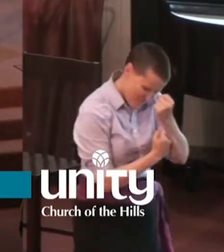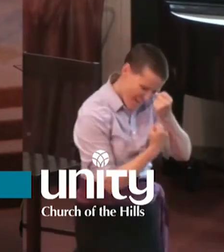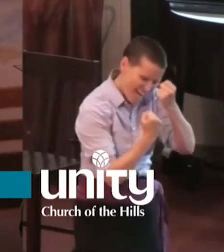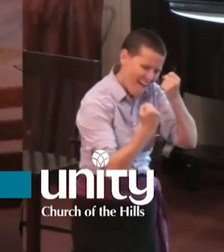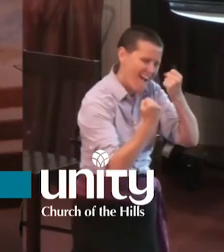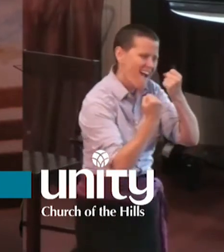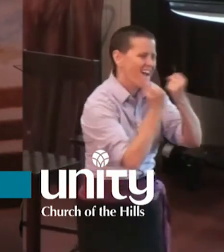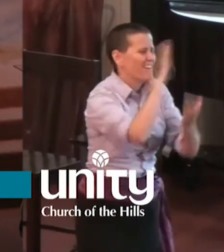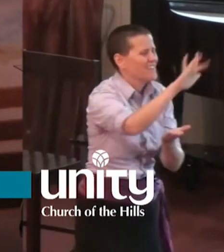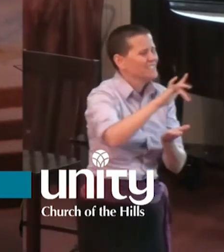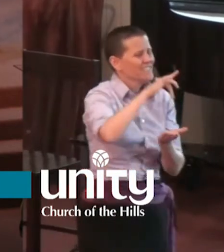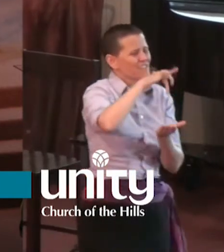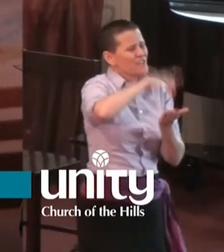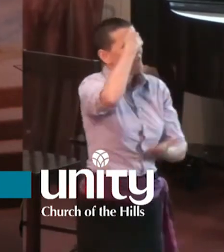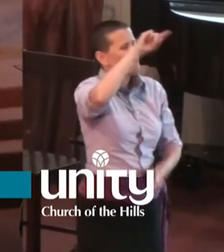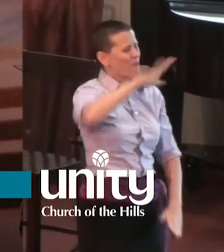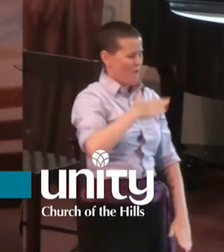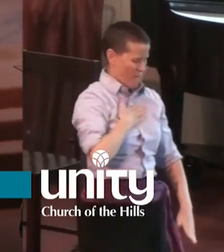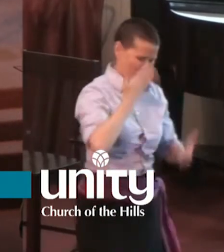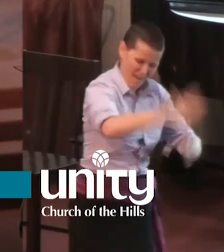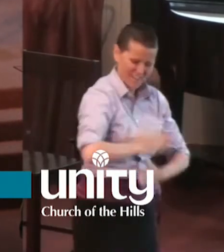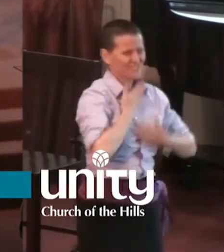are the center of